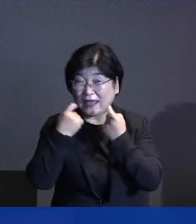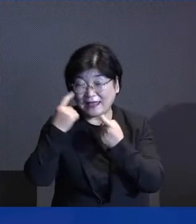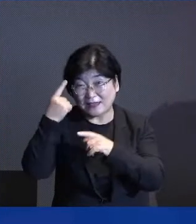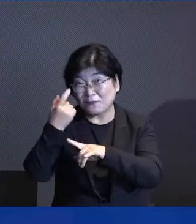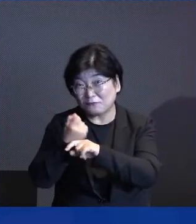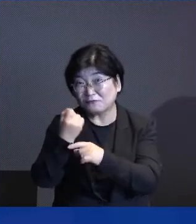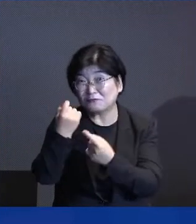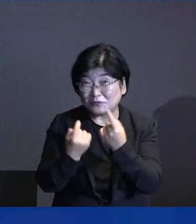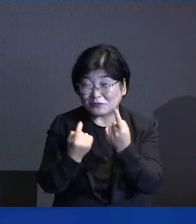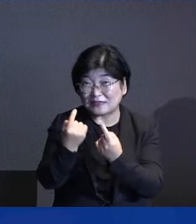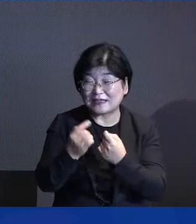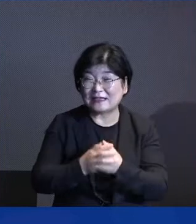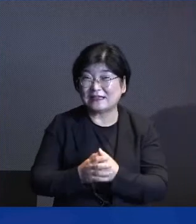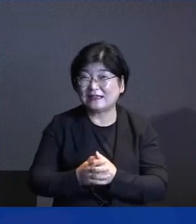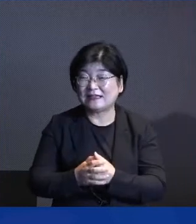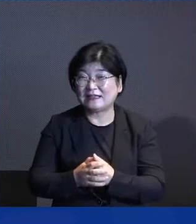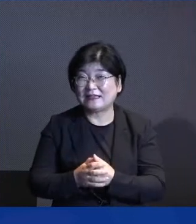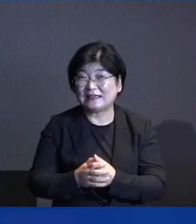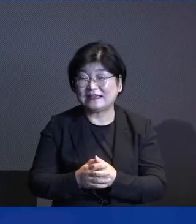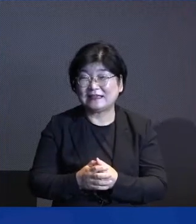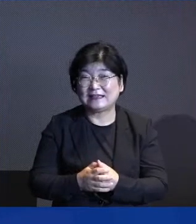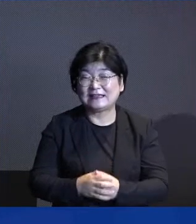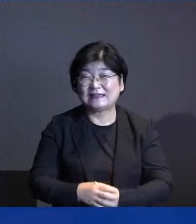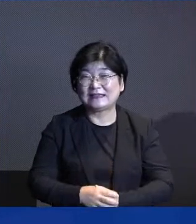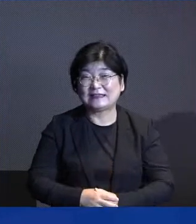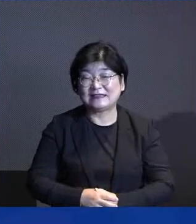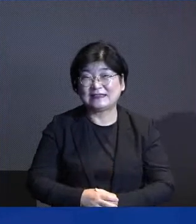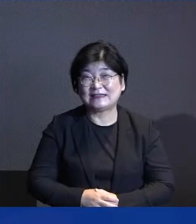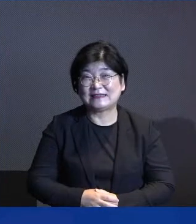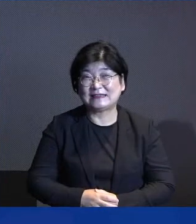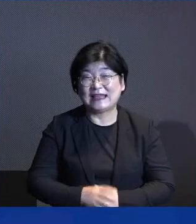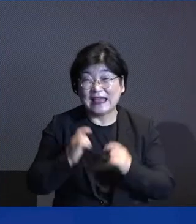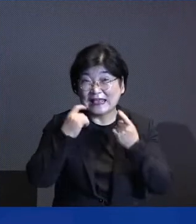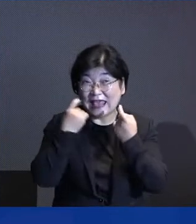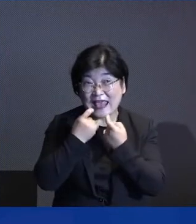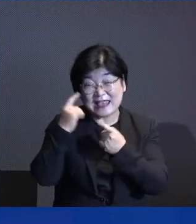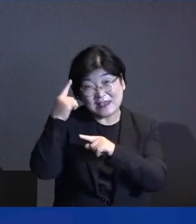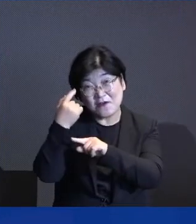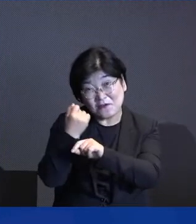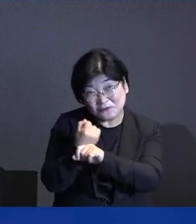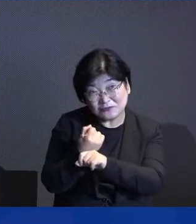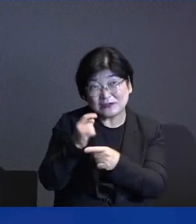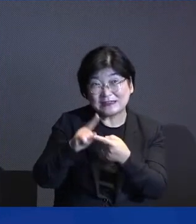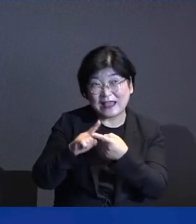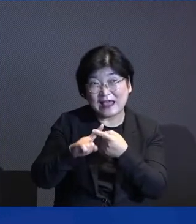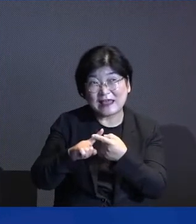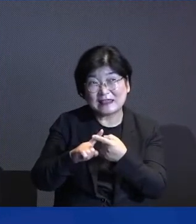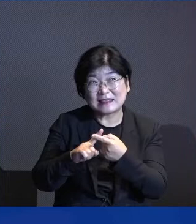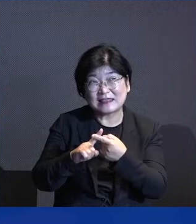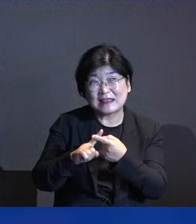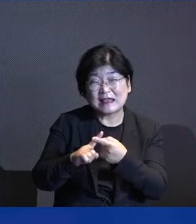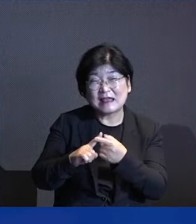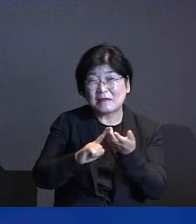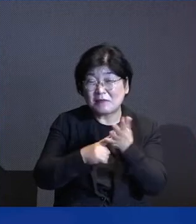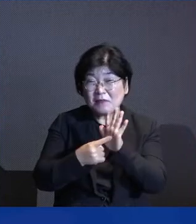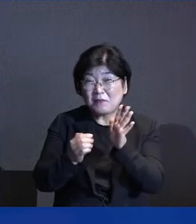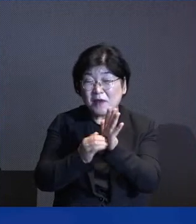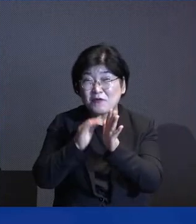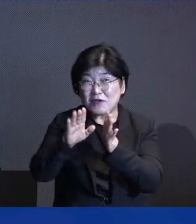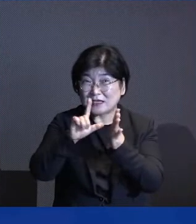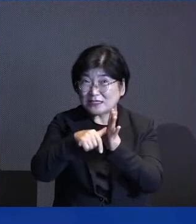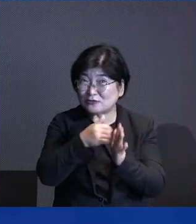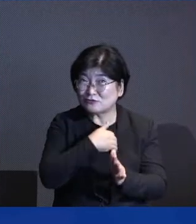able to come back to it after this talk if time allowed. So let's move to the first study.